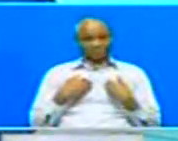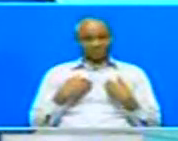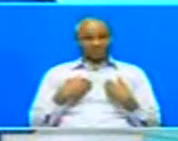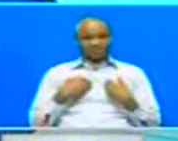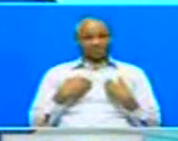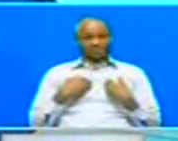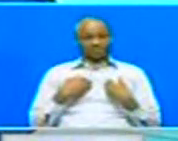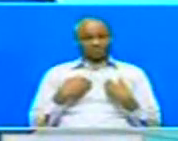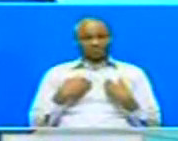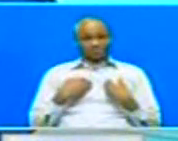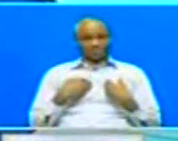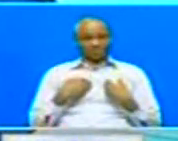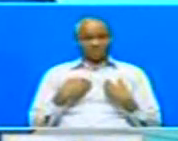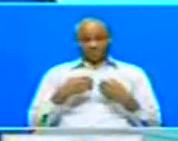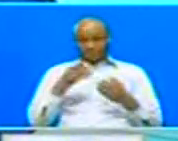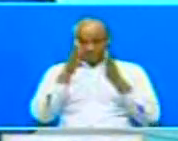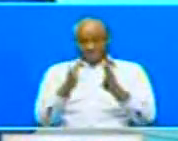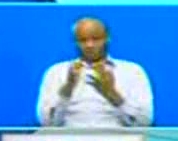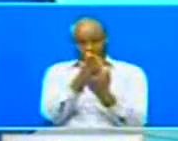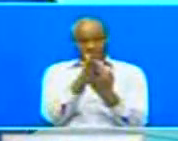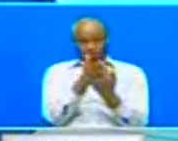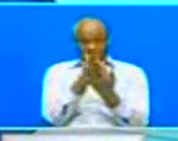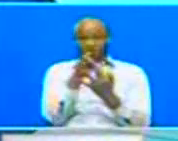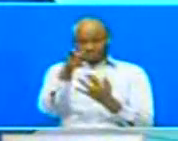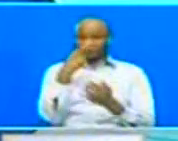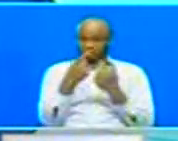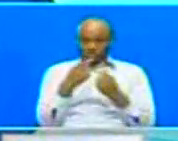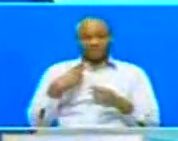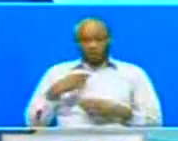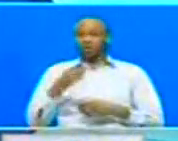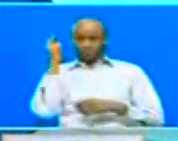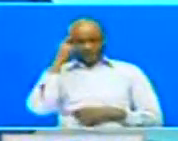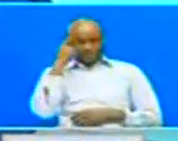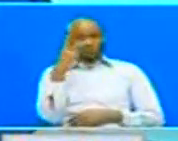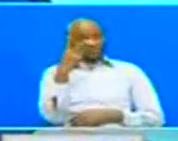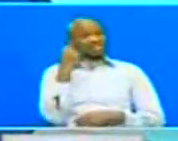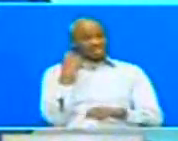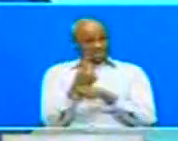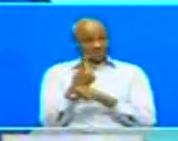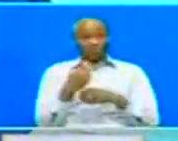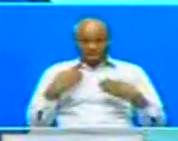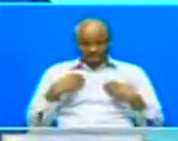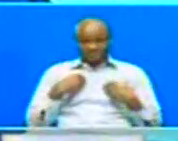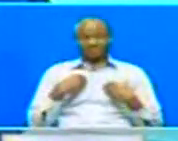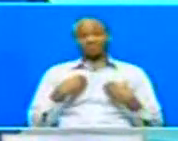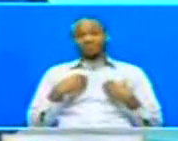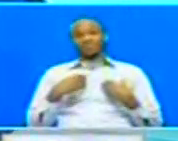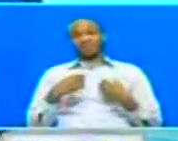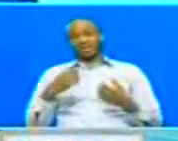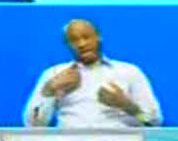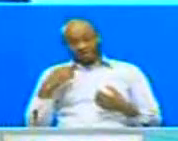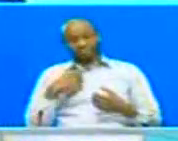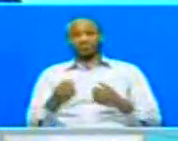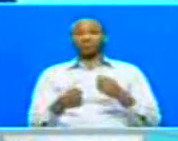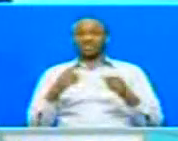Dadaab and insecurity. You remember back in 2011, we had aid workers,